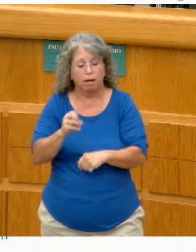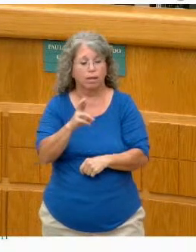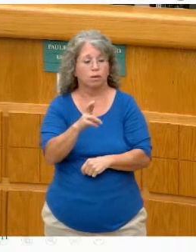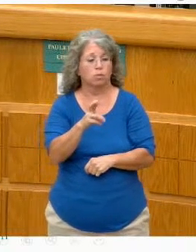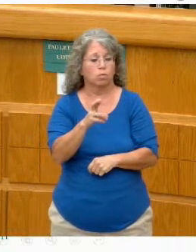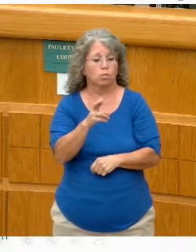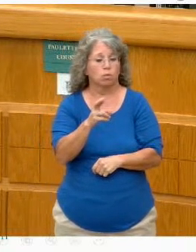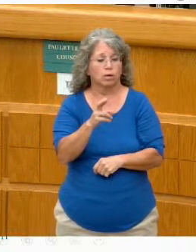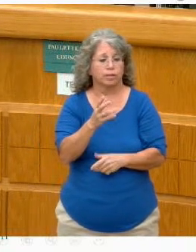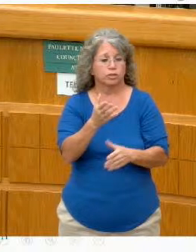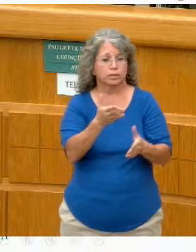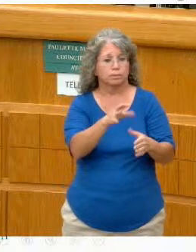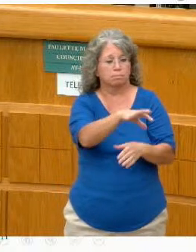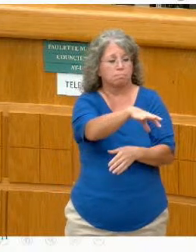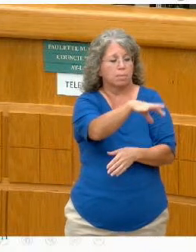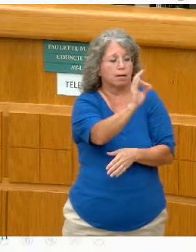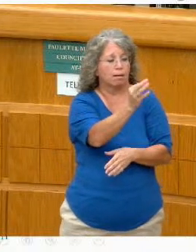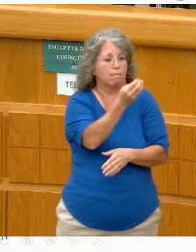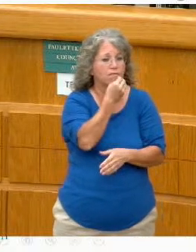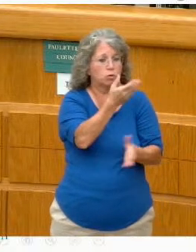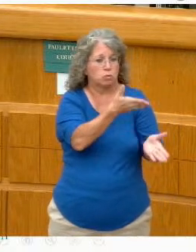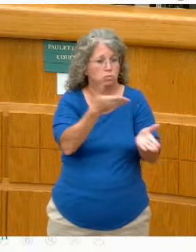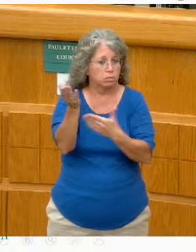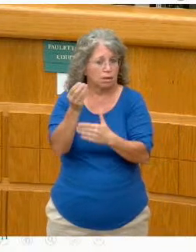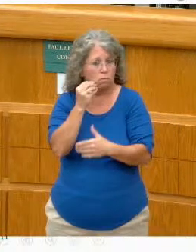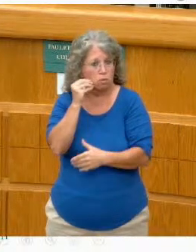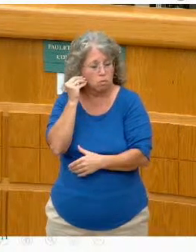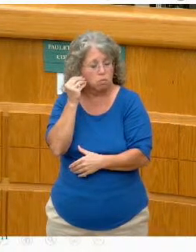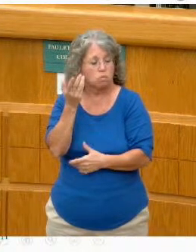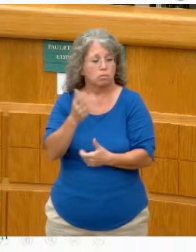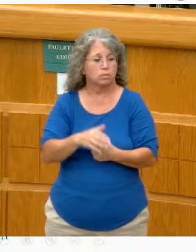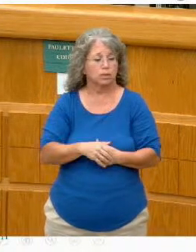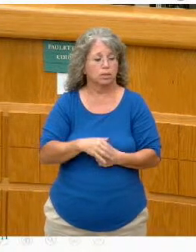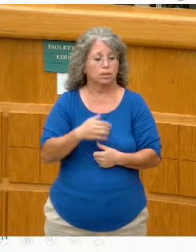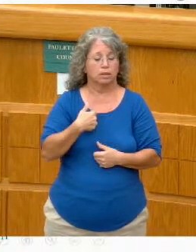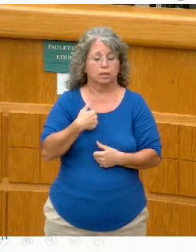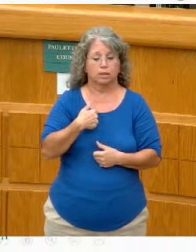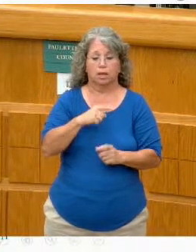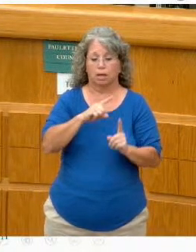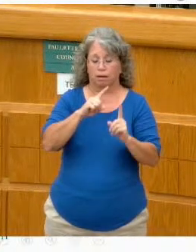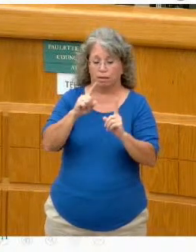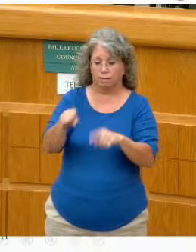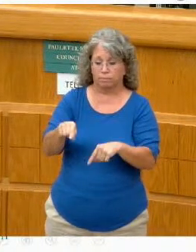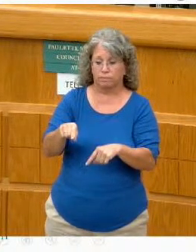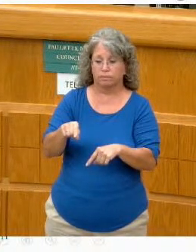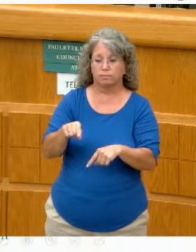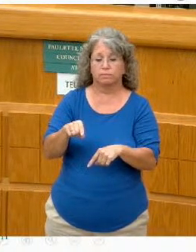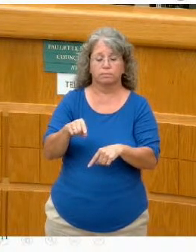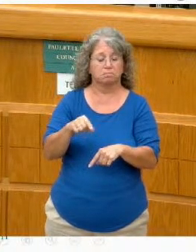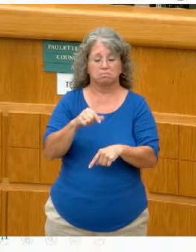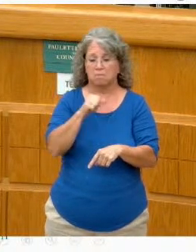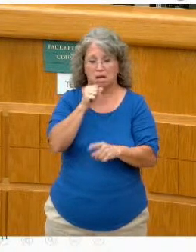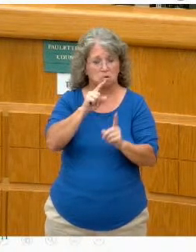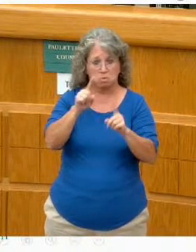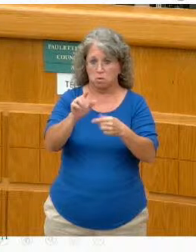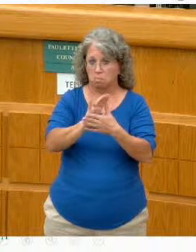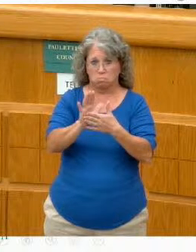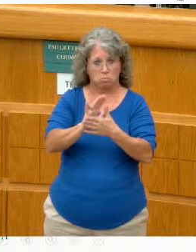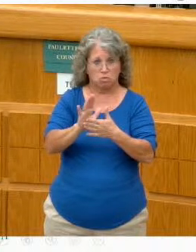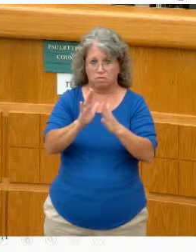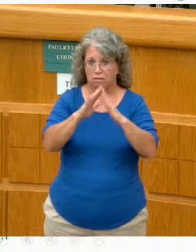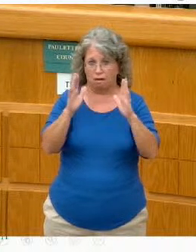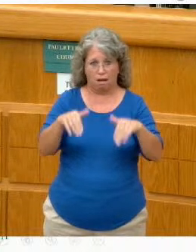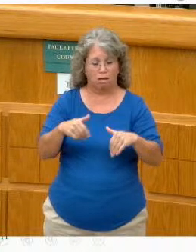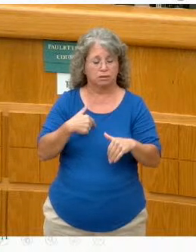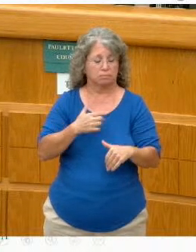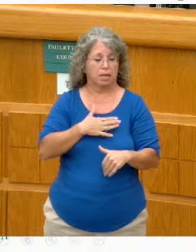COVID-19. And I haven't been to a movie theater. I'm very happy with my TV at home. but it looks like